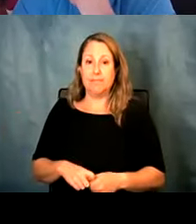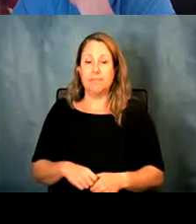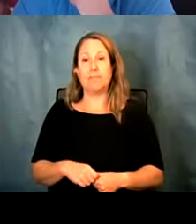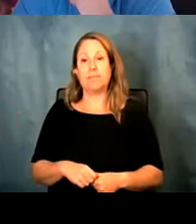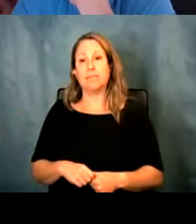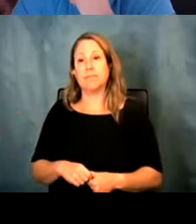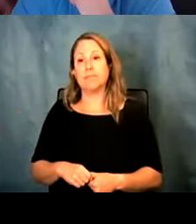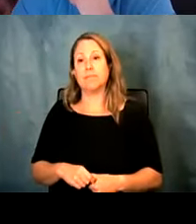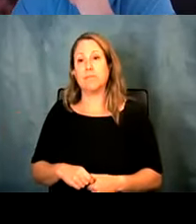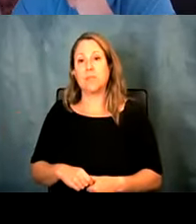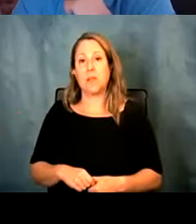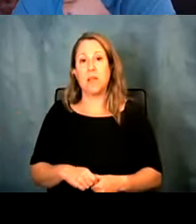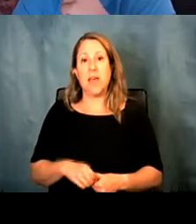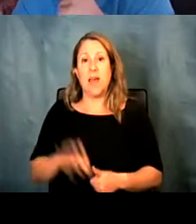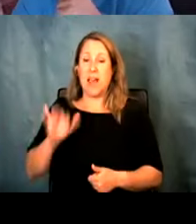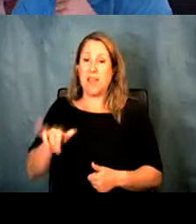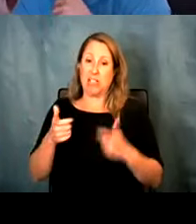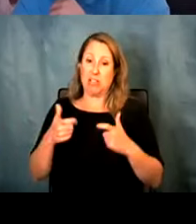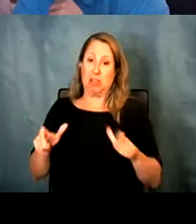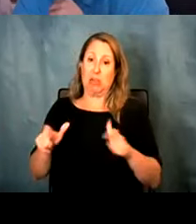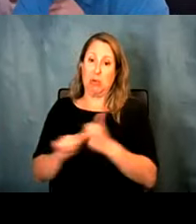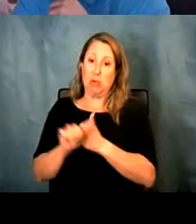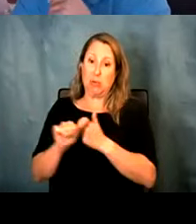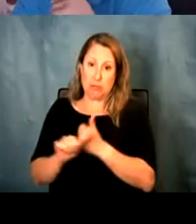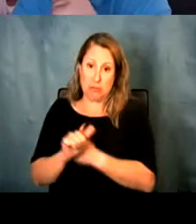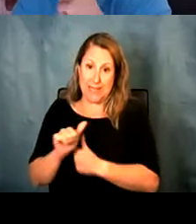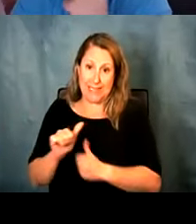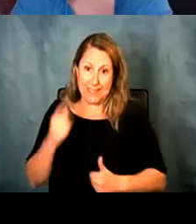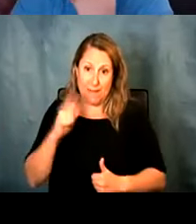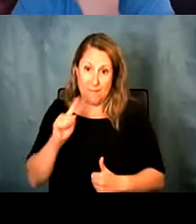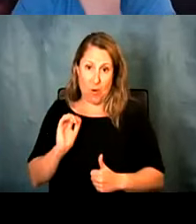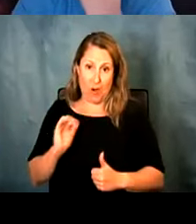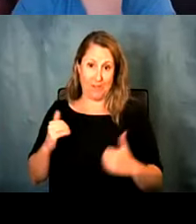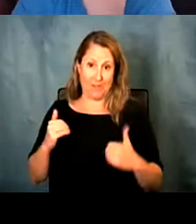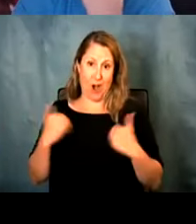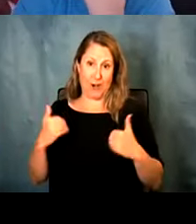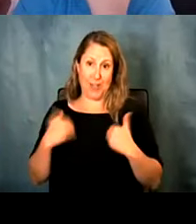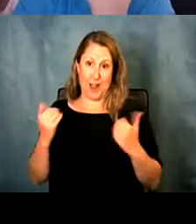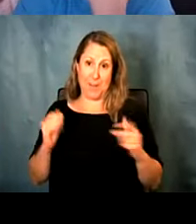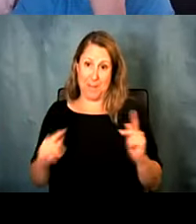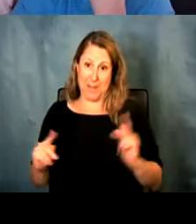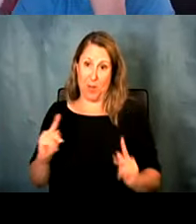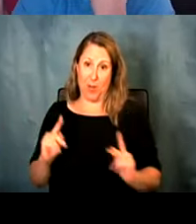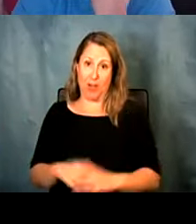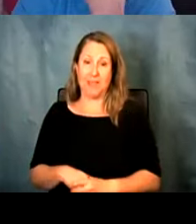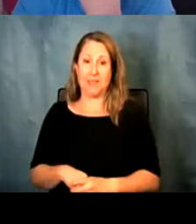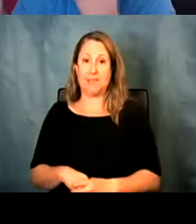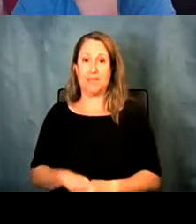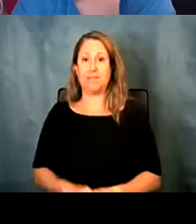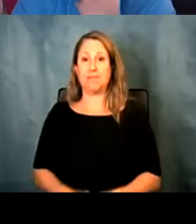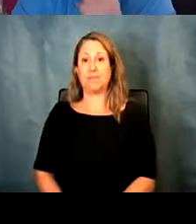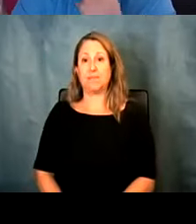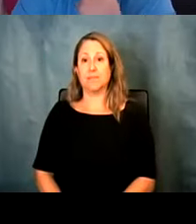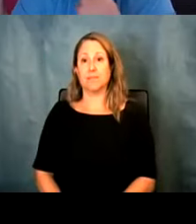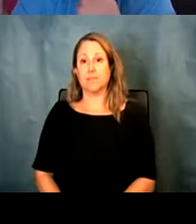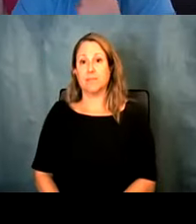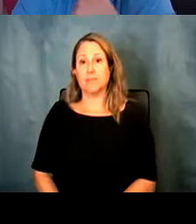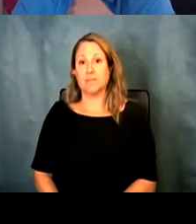vaccinations, this is a huge risk to our younger population. And so